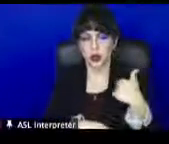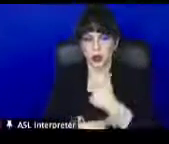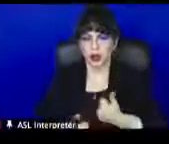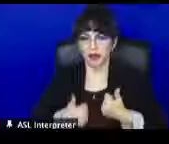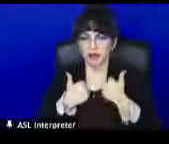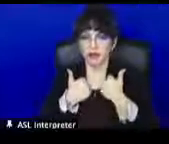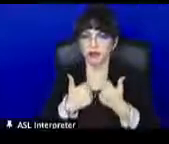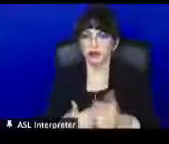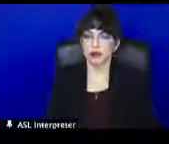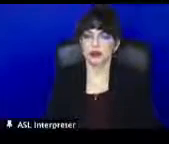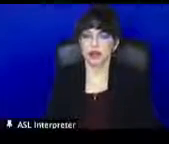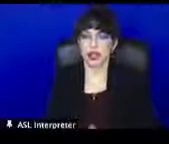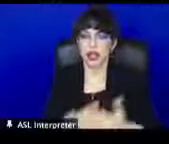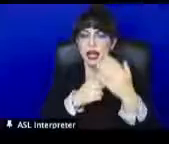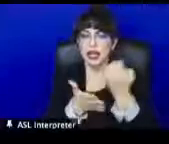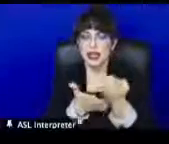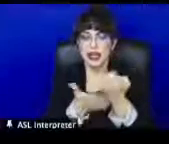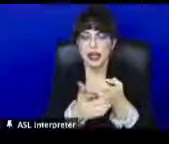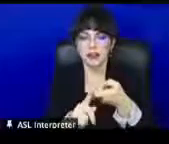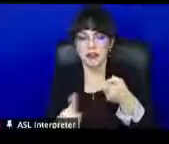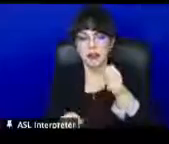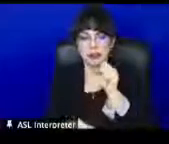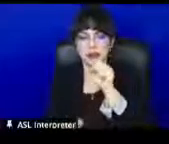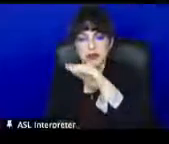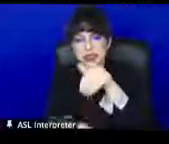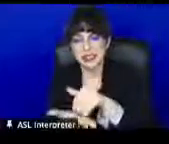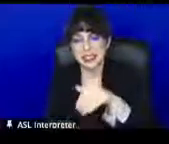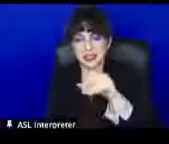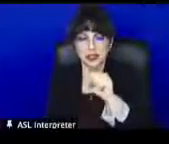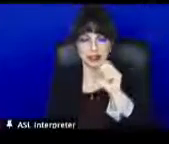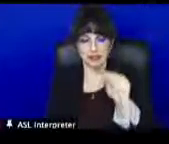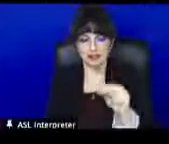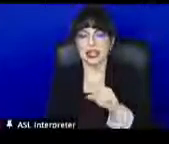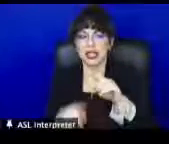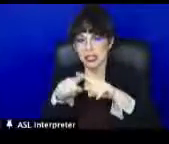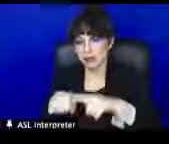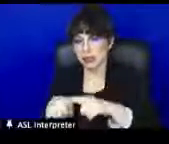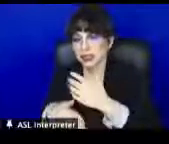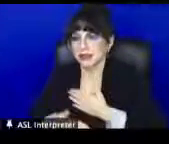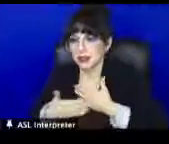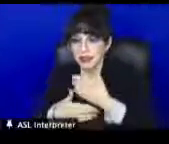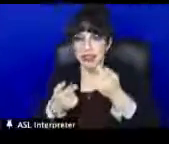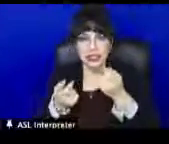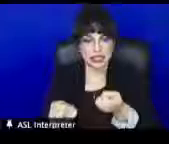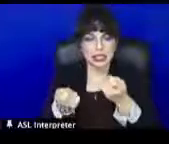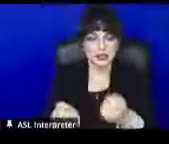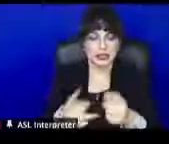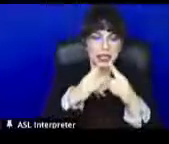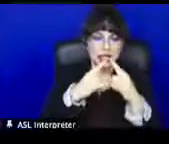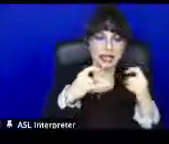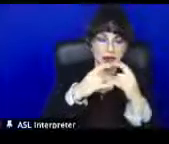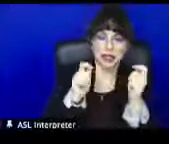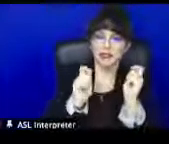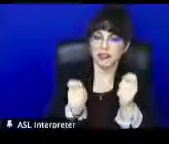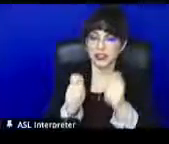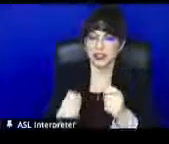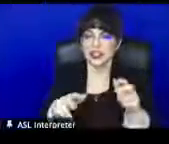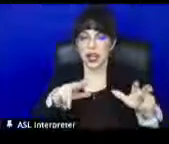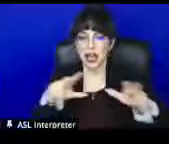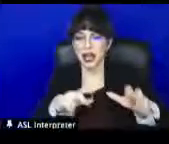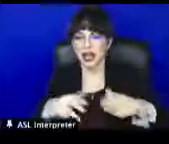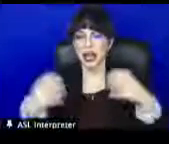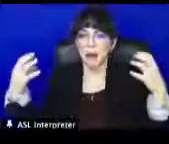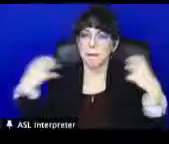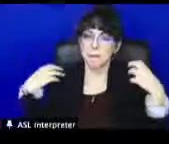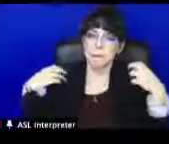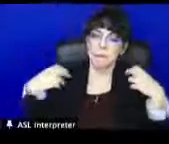The economy of the Central Sierra depends upon recreation such as skiing, camping, fishing, hiking, backpacking, and